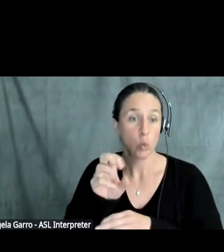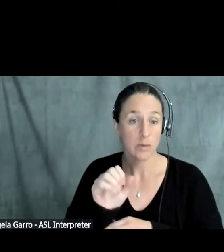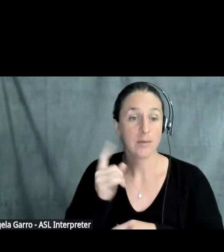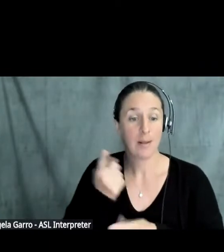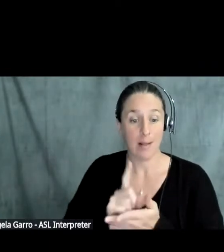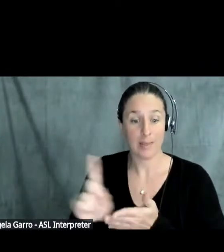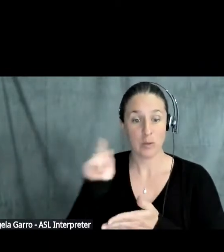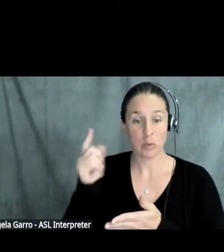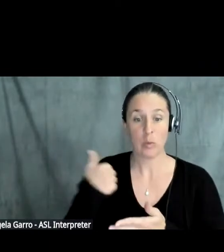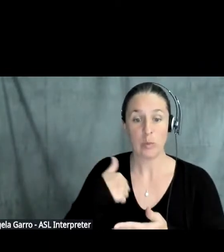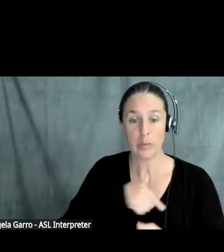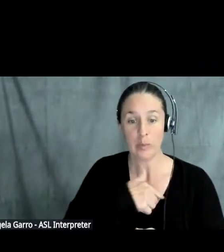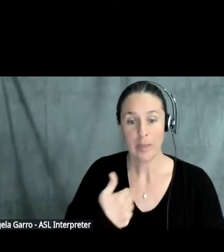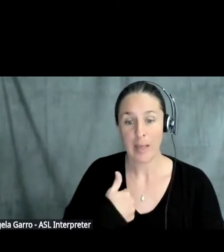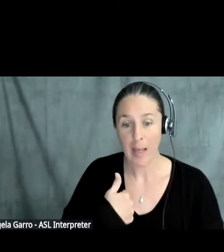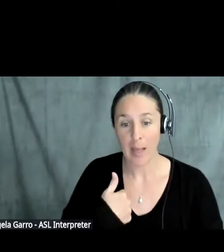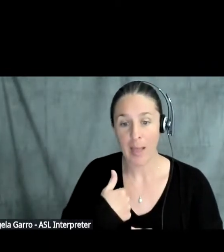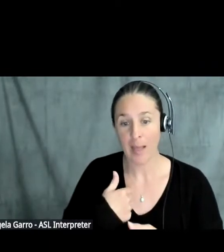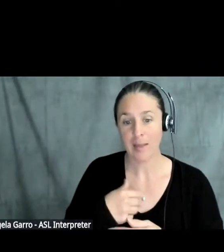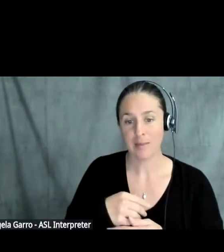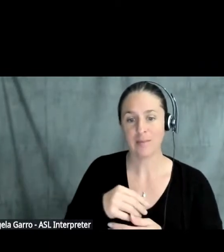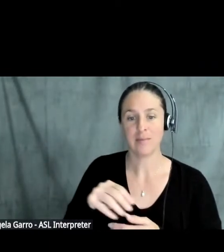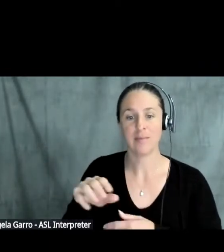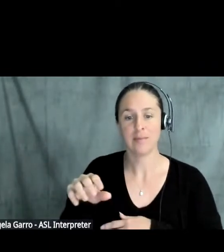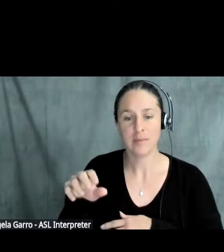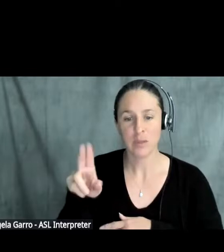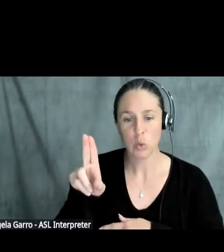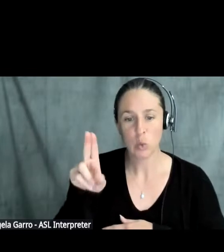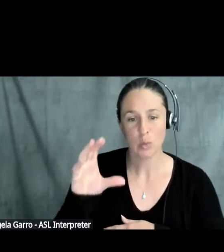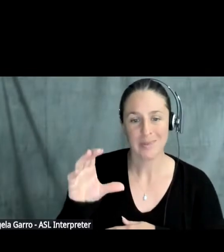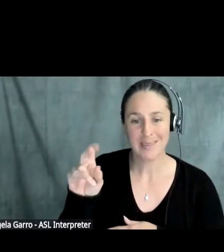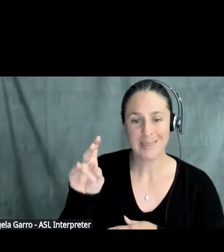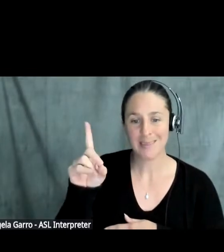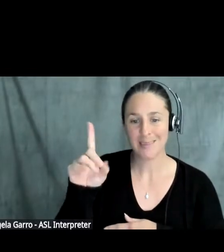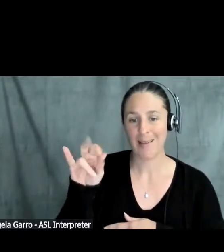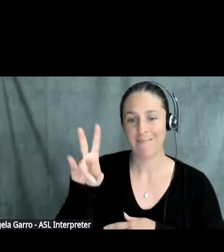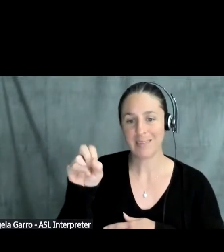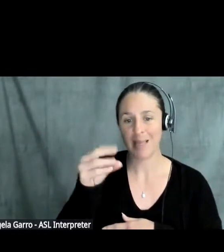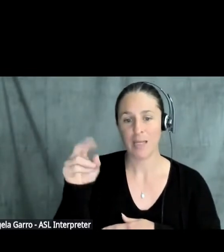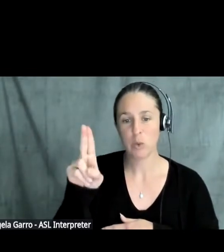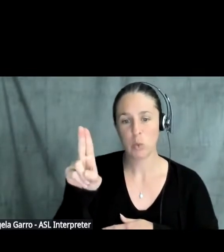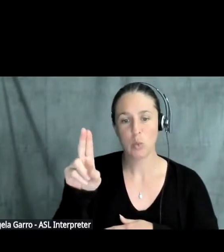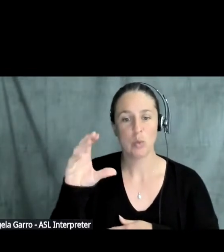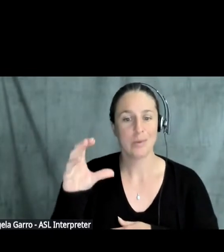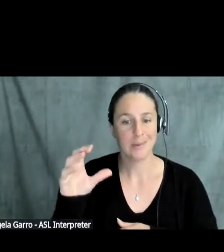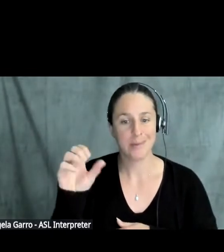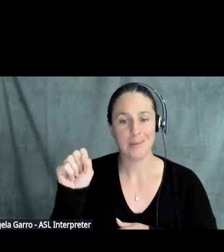UC Davis and UC Santa Cruz field trip, which was really good, which is really nice. Campuses were amazing.